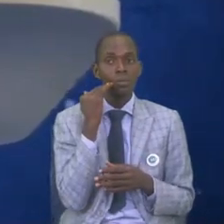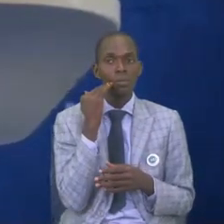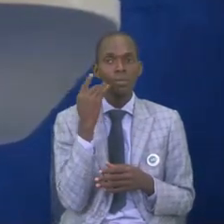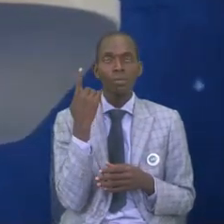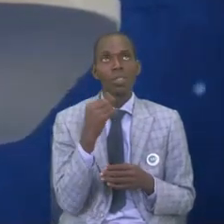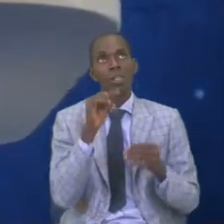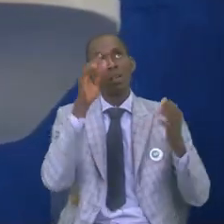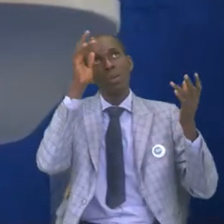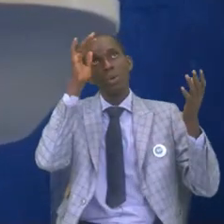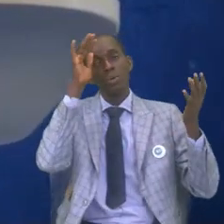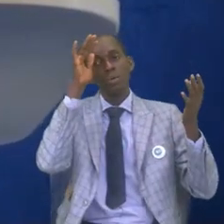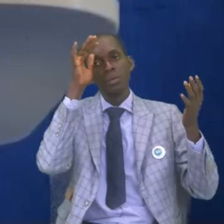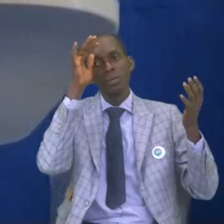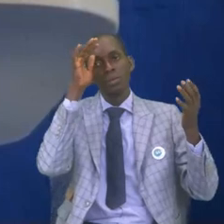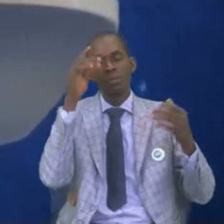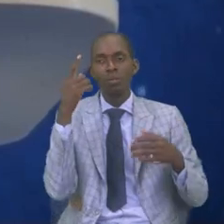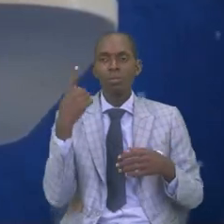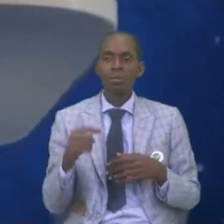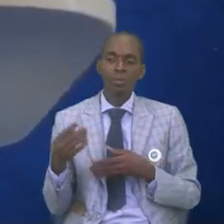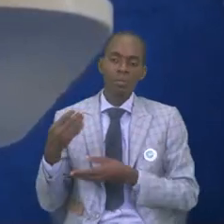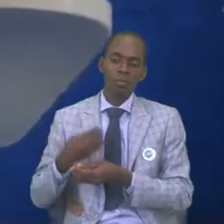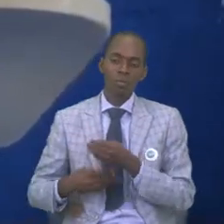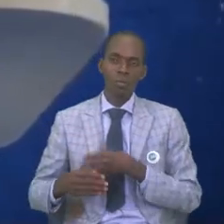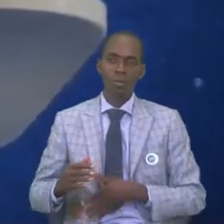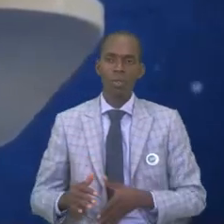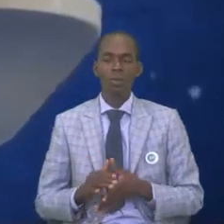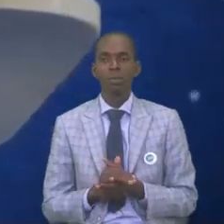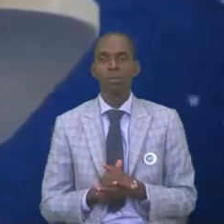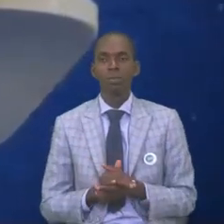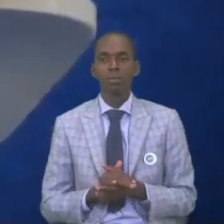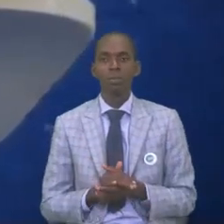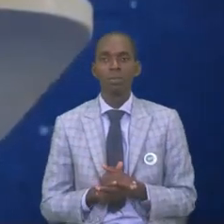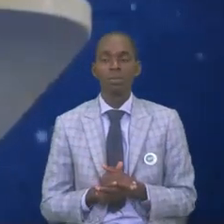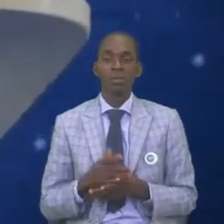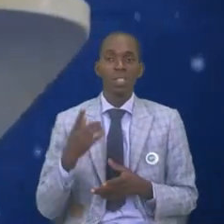hope, the heir. The head,